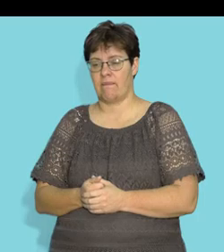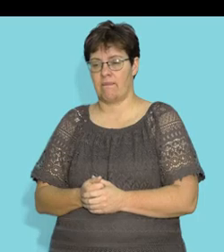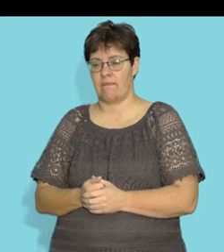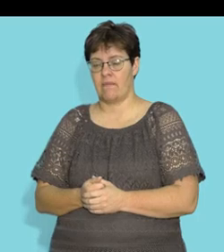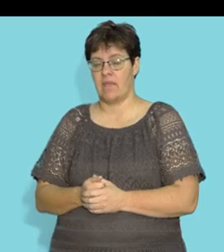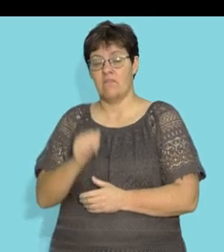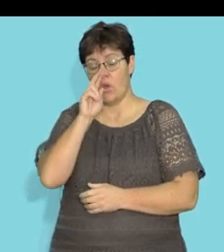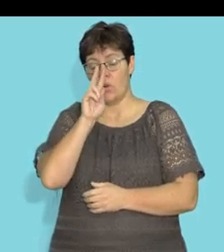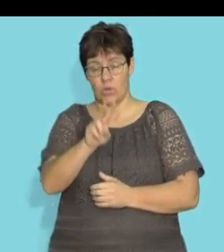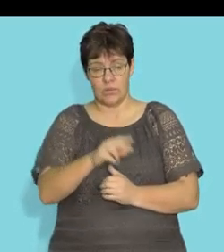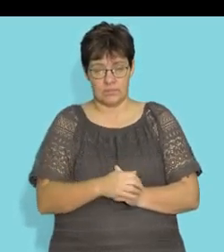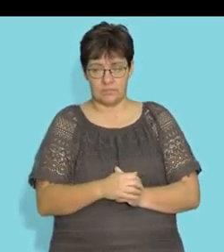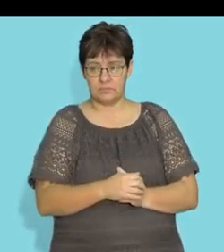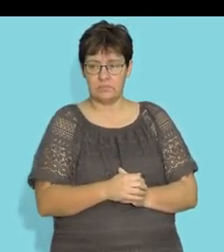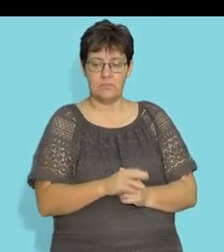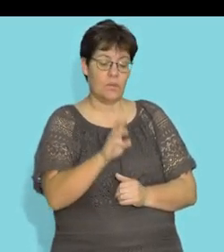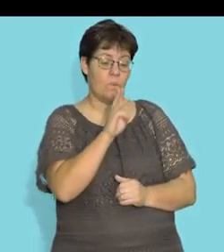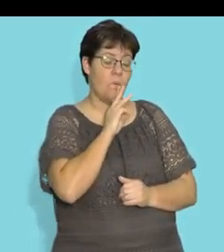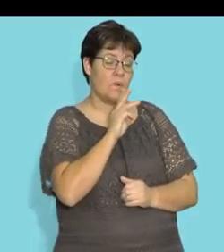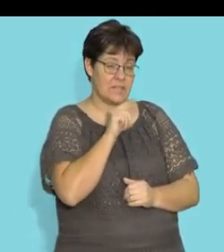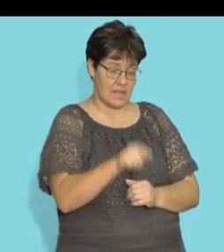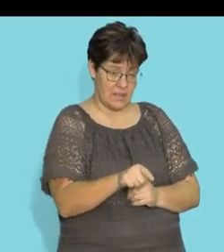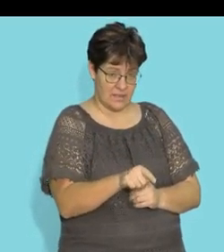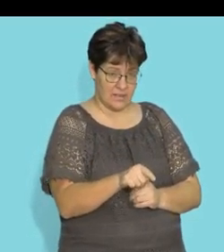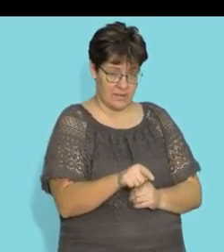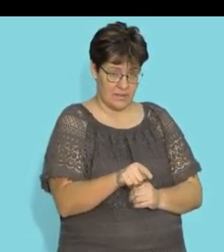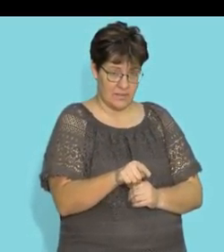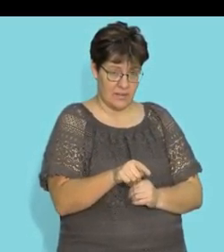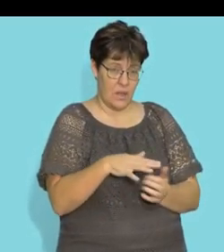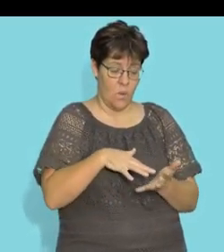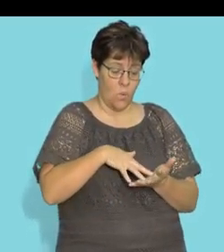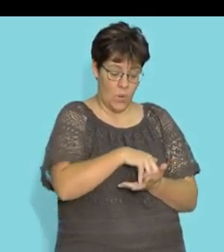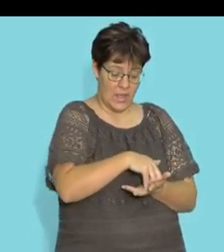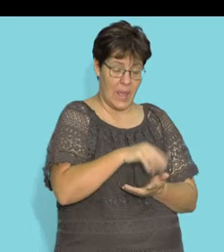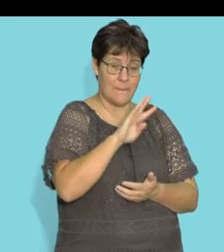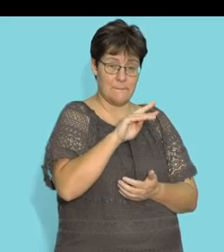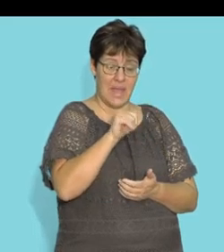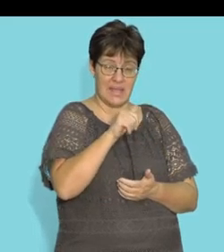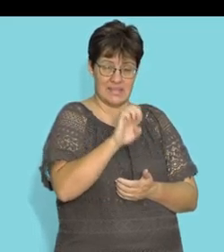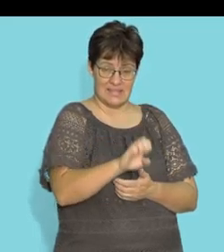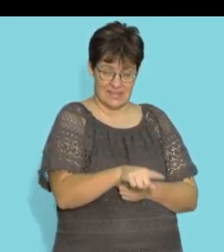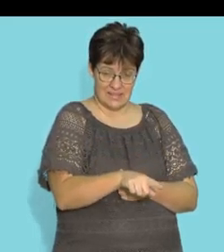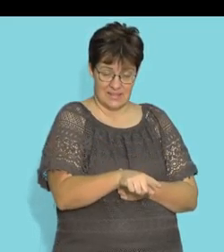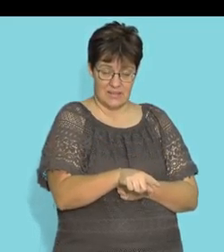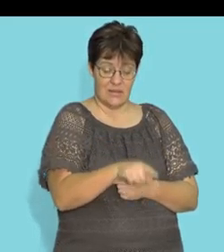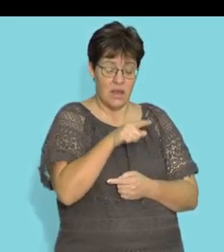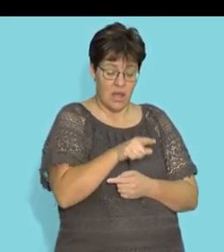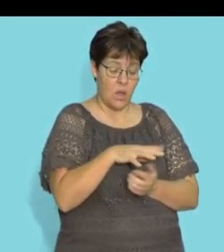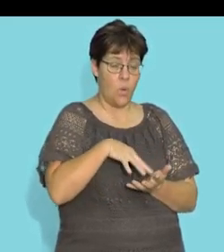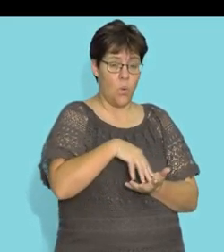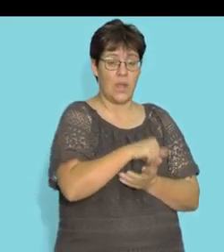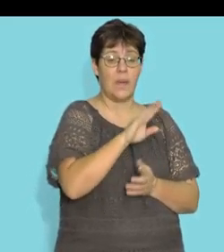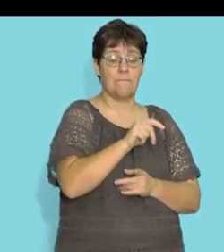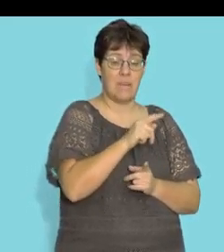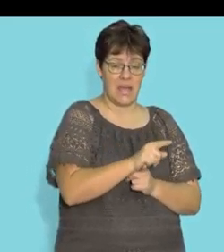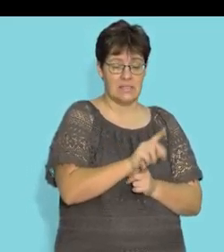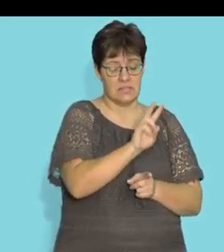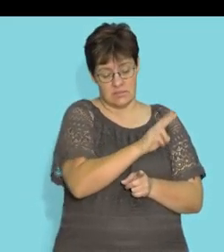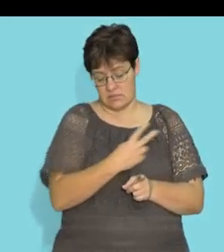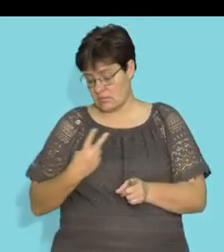conjugate base. So this base that form here is a weak conjugate